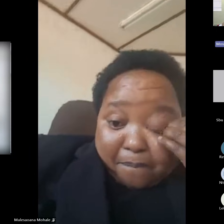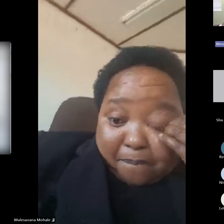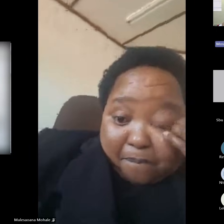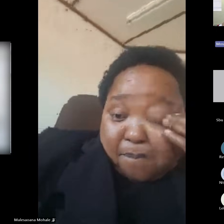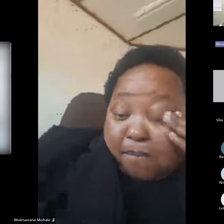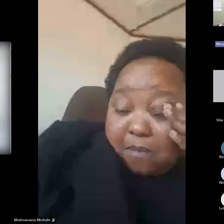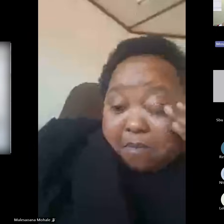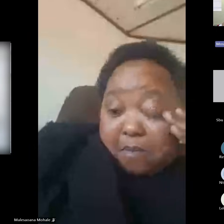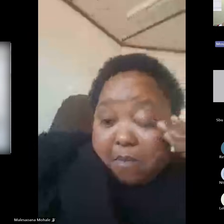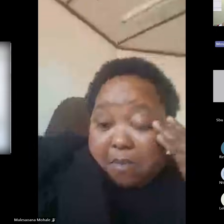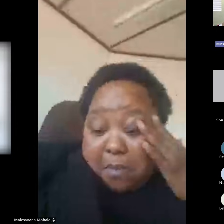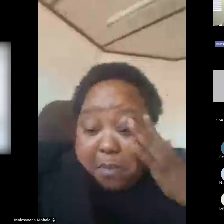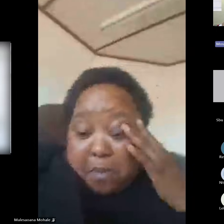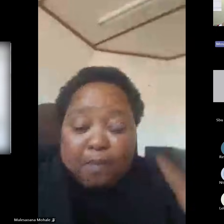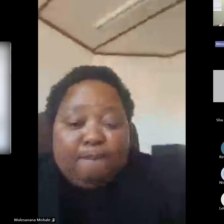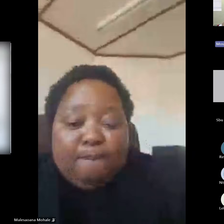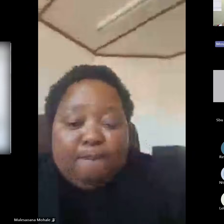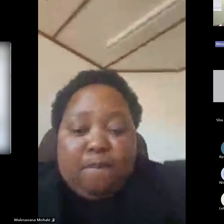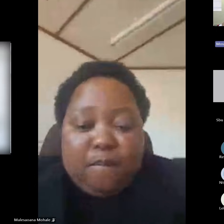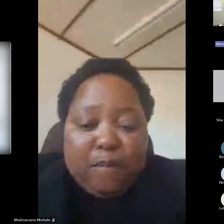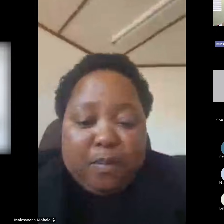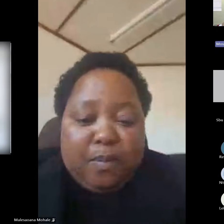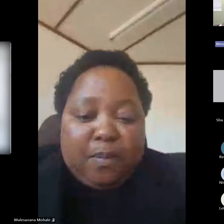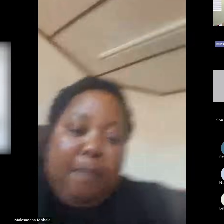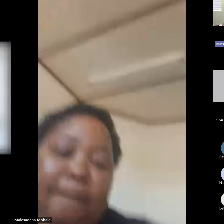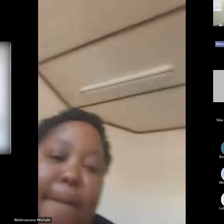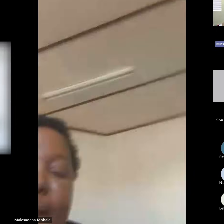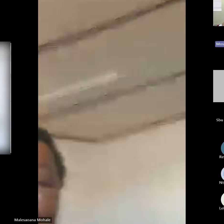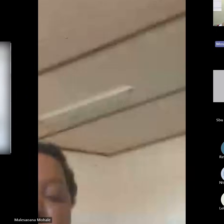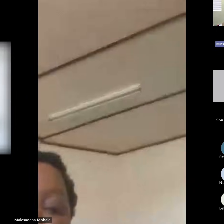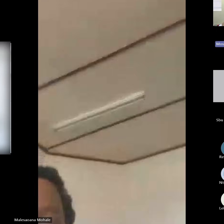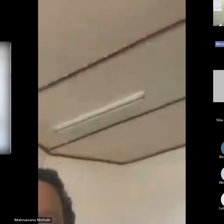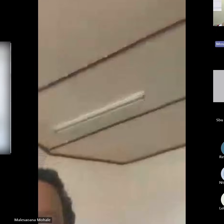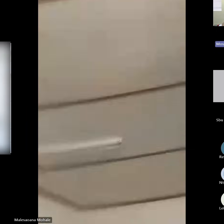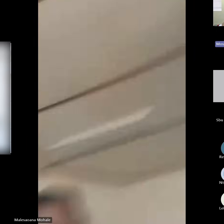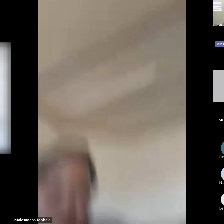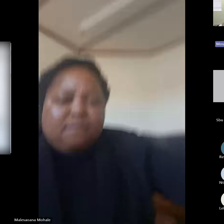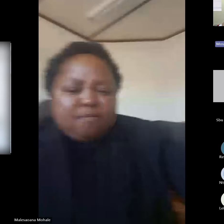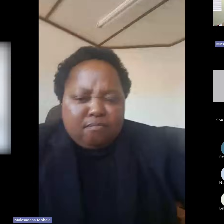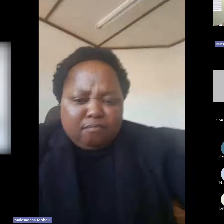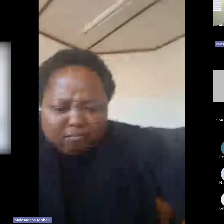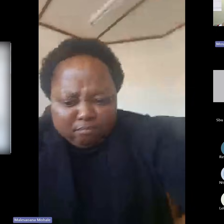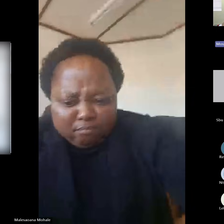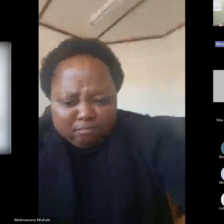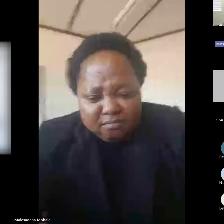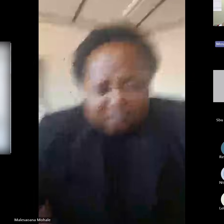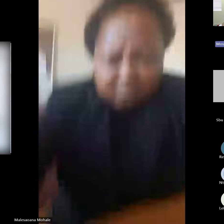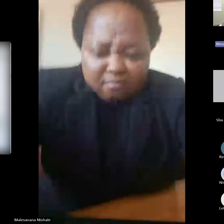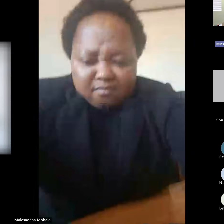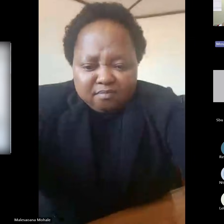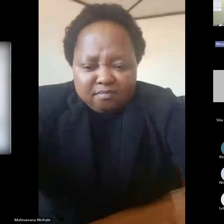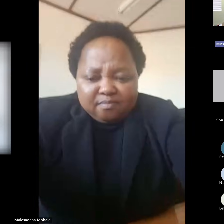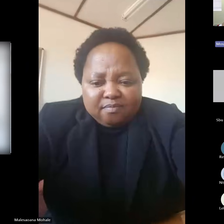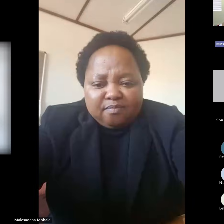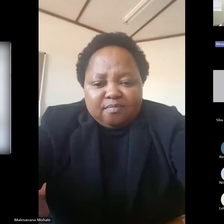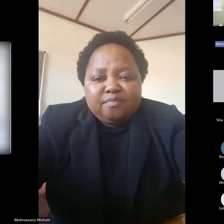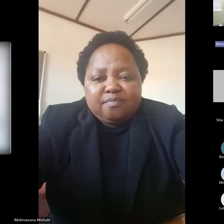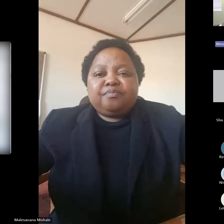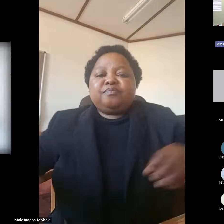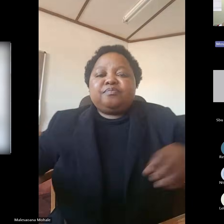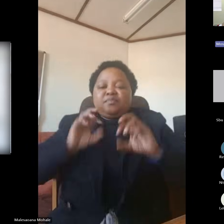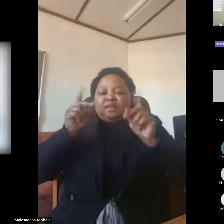is in here, and Mayor Fifi and Mayor Marisawana would attest to that they are doing